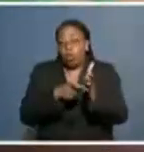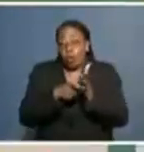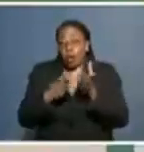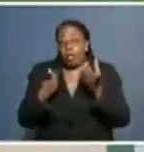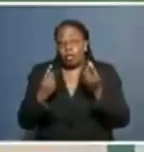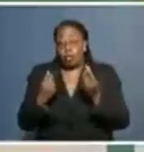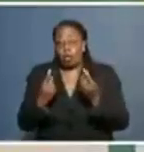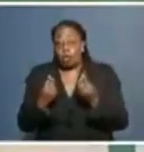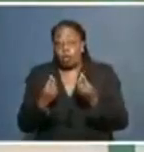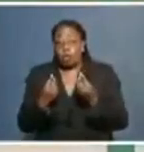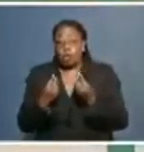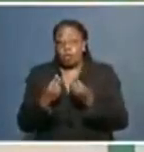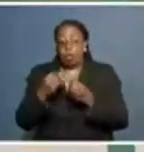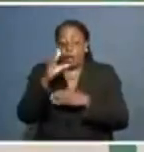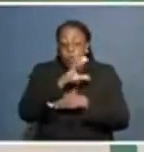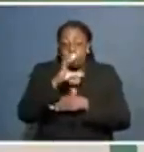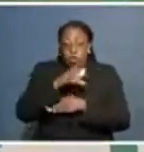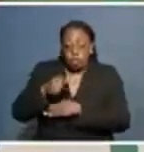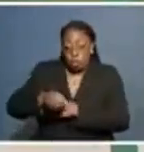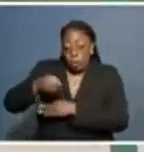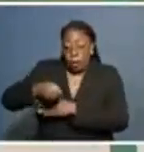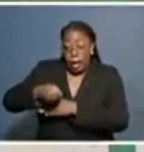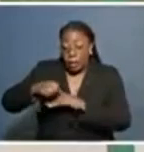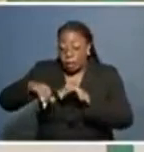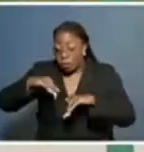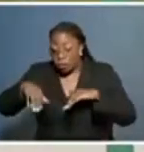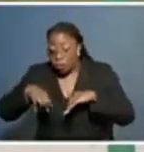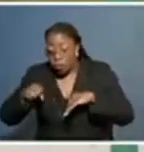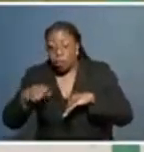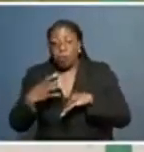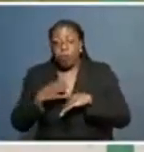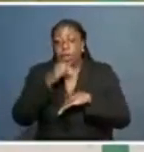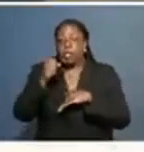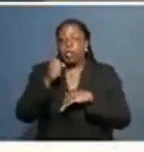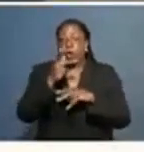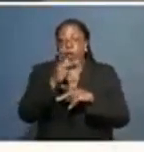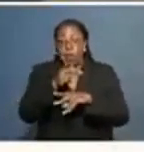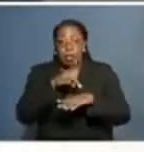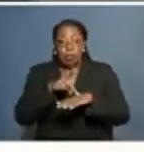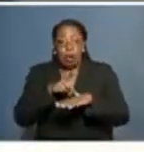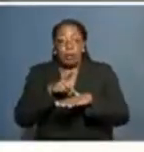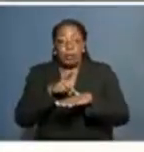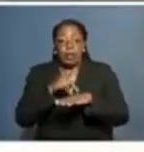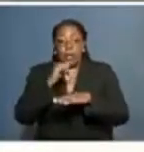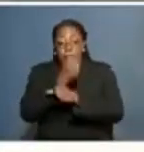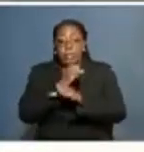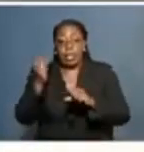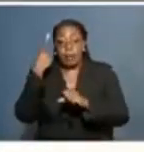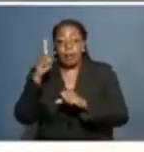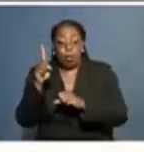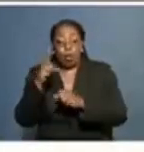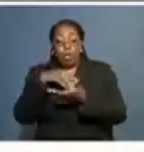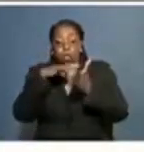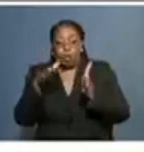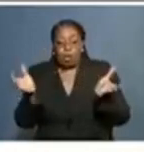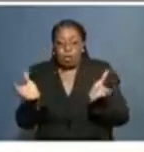in terms of bag searches and ensuring that the school property remains safe for students. However, I would wish to encourage